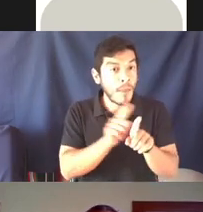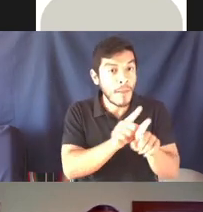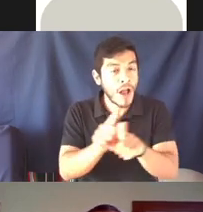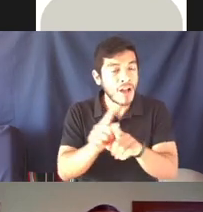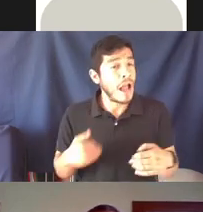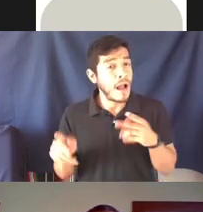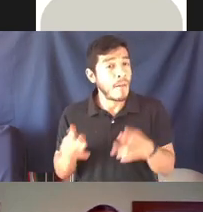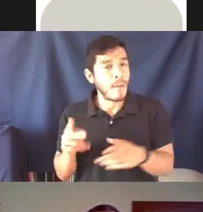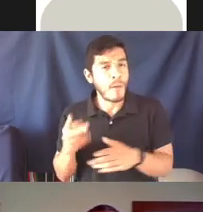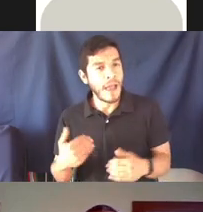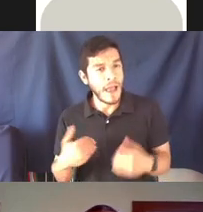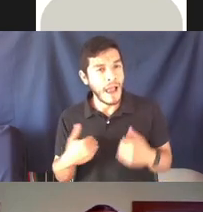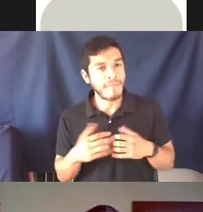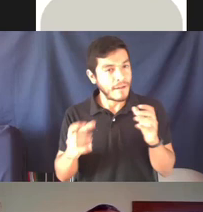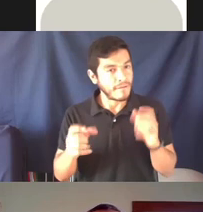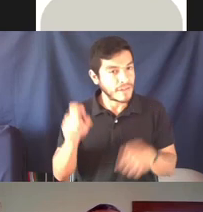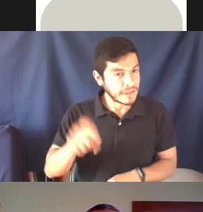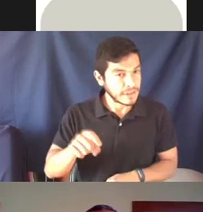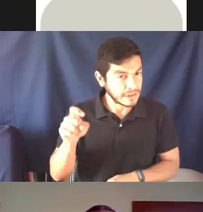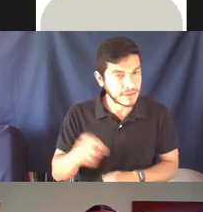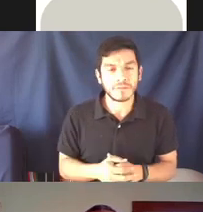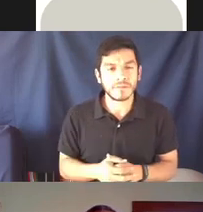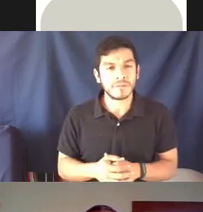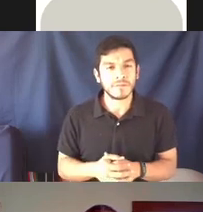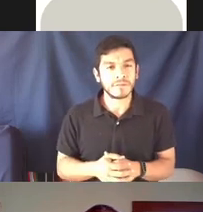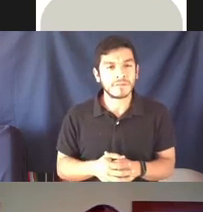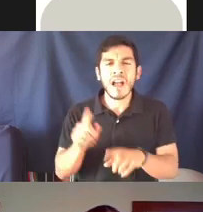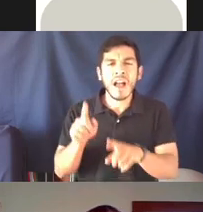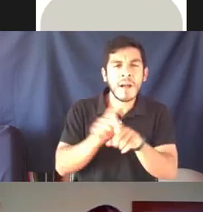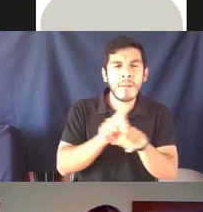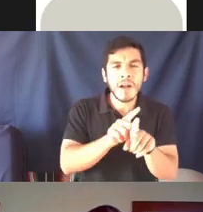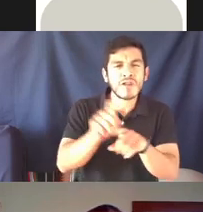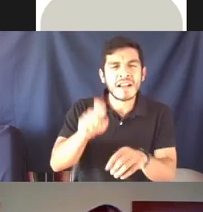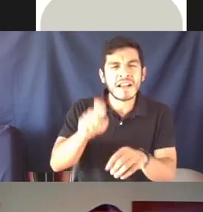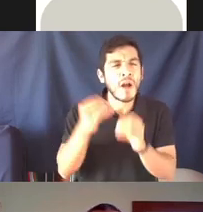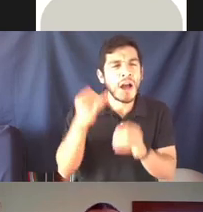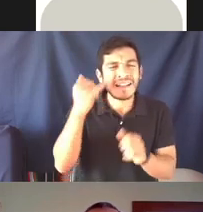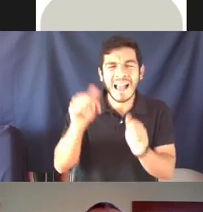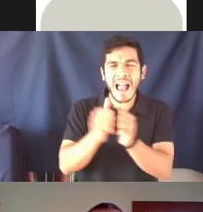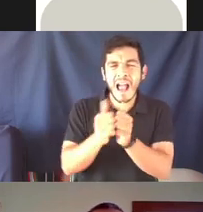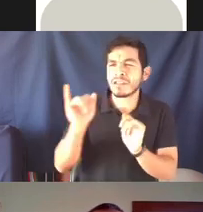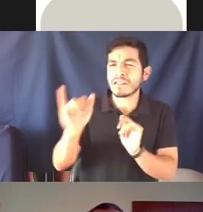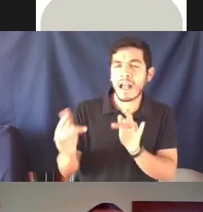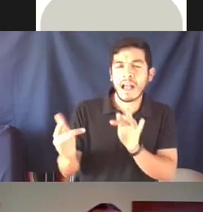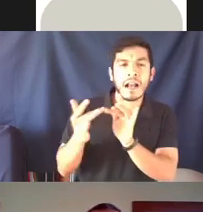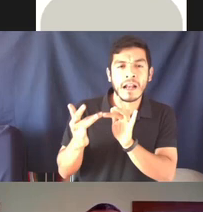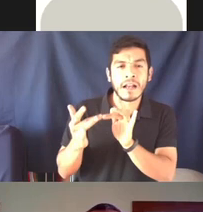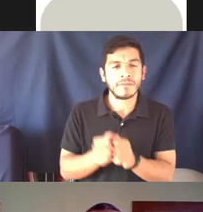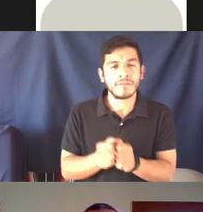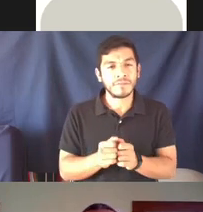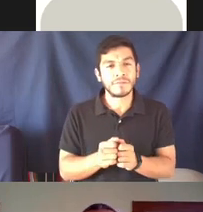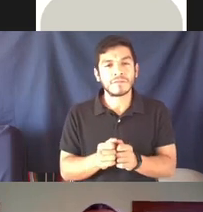Just mentors needing ideas on how to stay connected, tips for mentors on how to manage their own personal stress